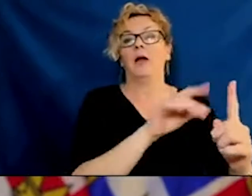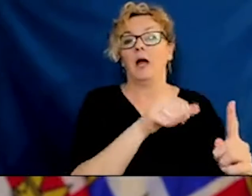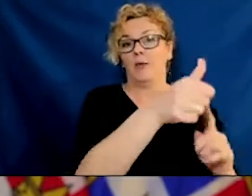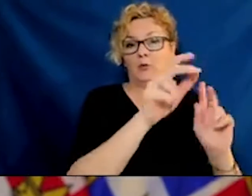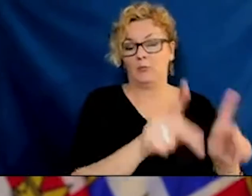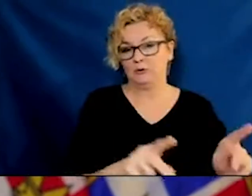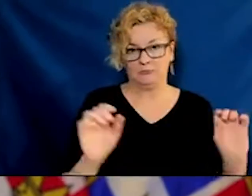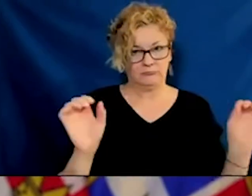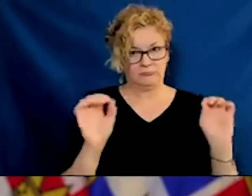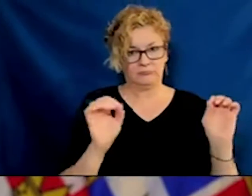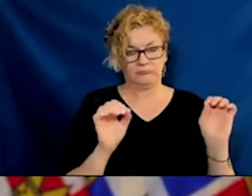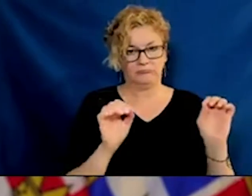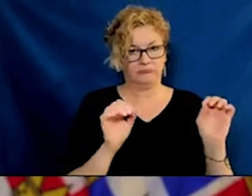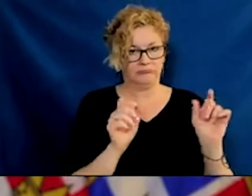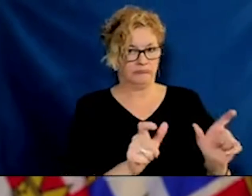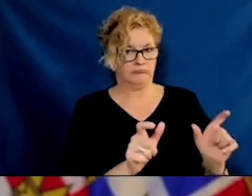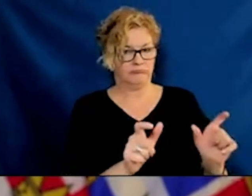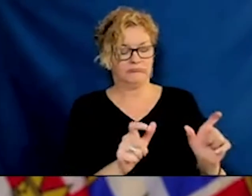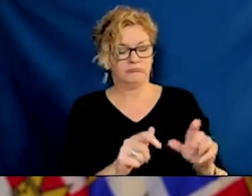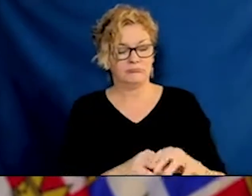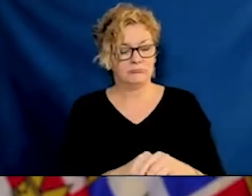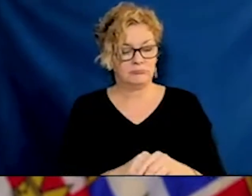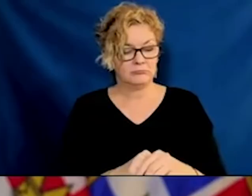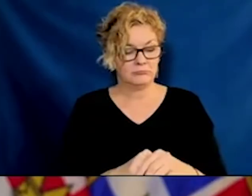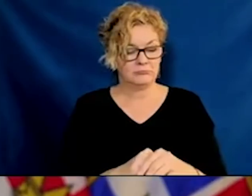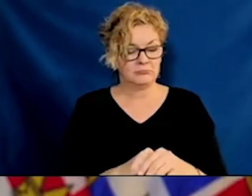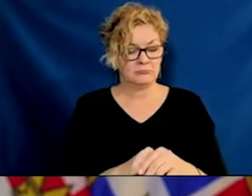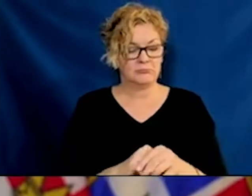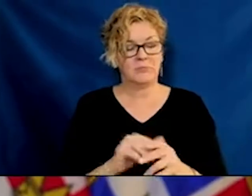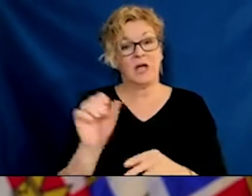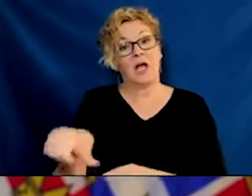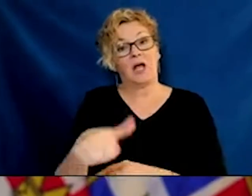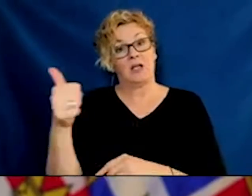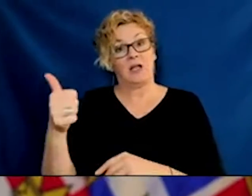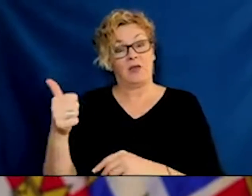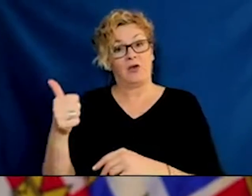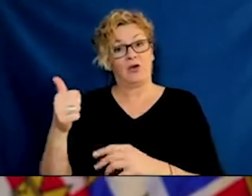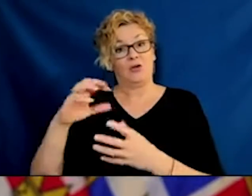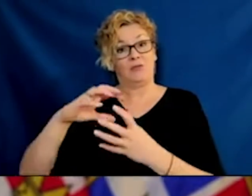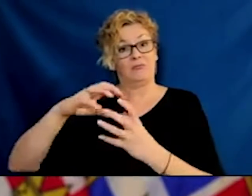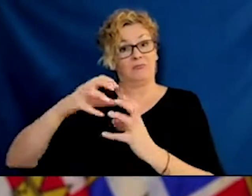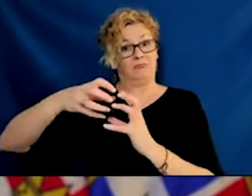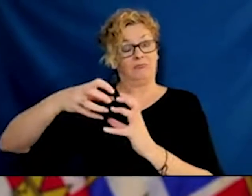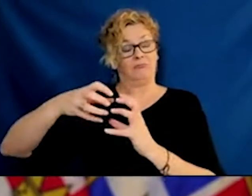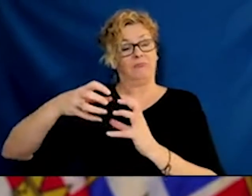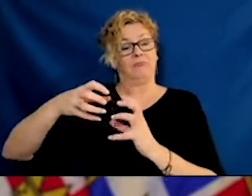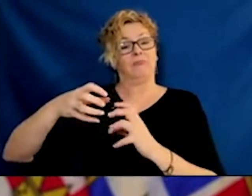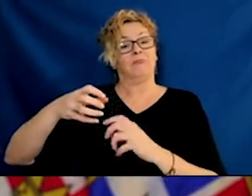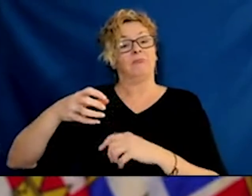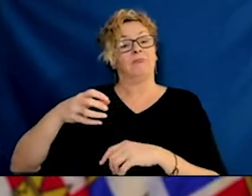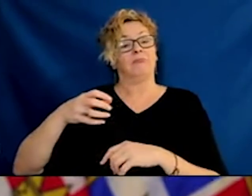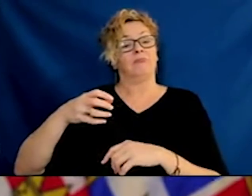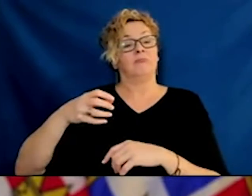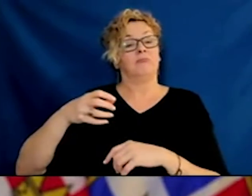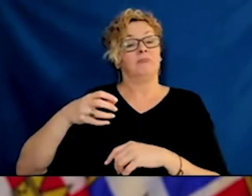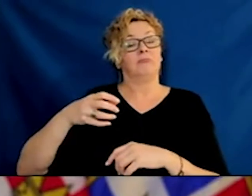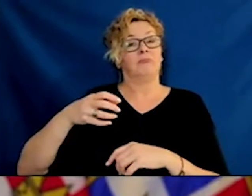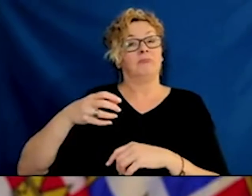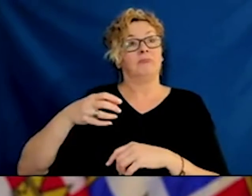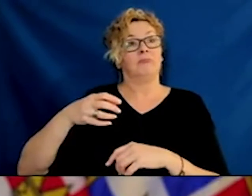our surveillance of the B1351 variant, and this is the one that has been linked with